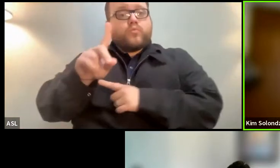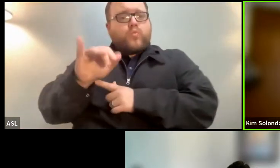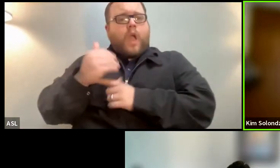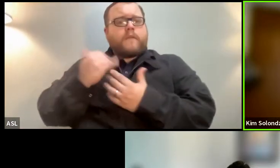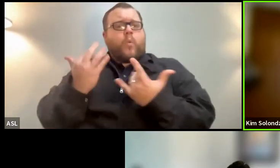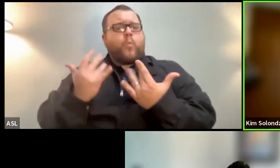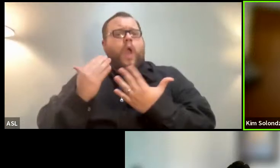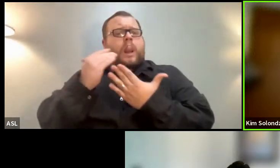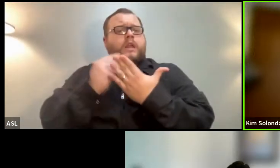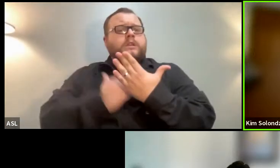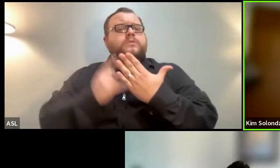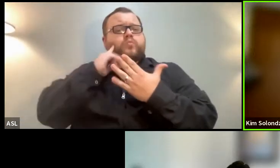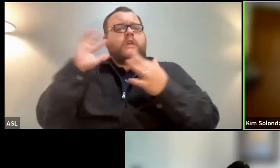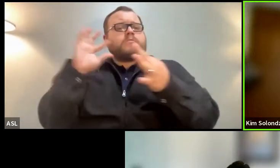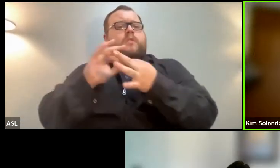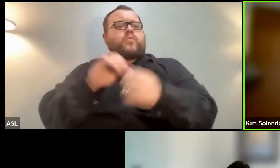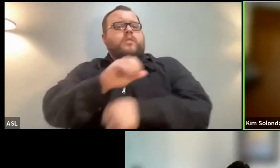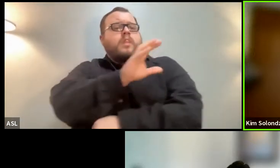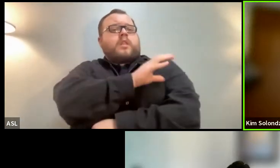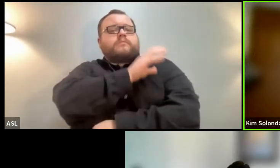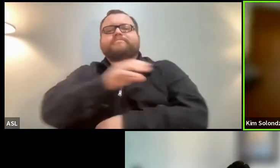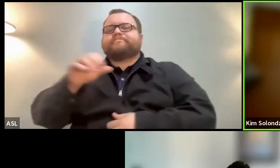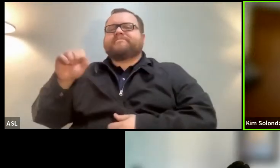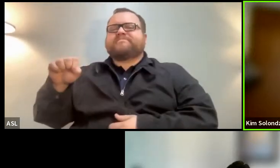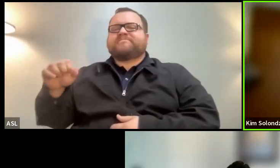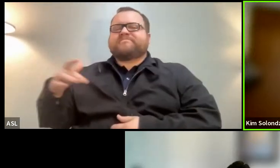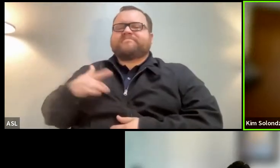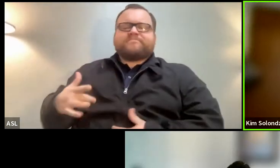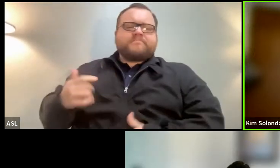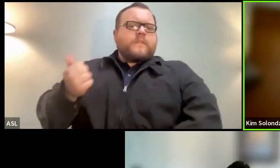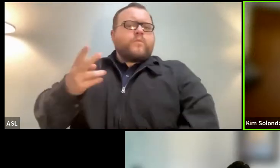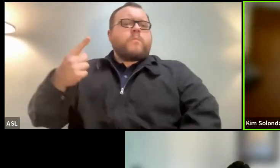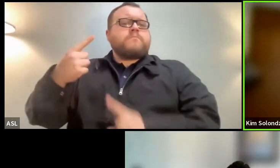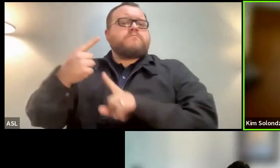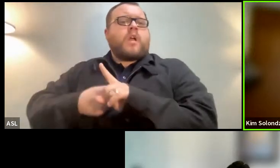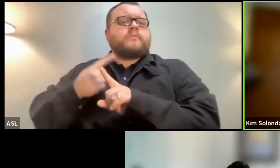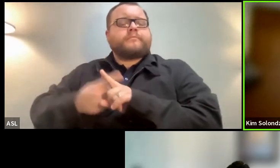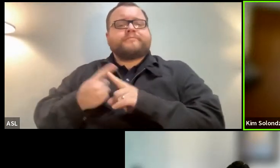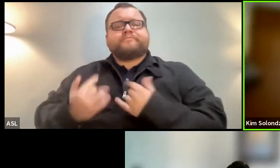Yeah, it's usually a couple of months long. We do it,